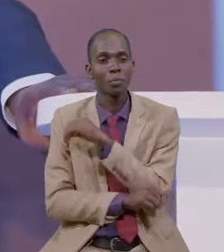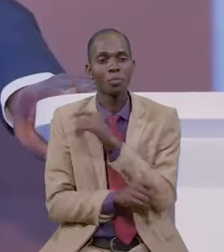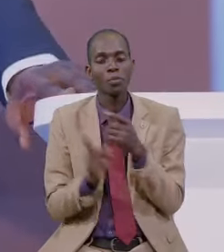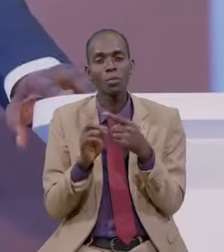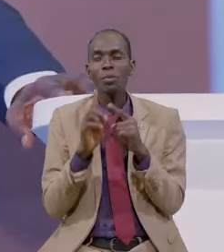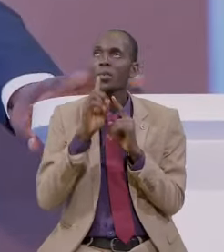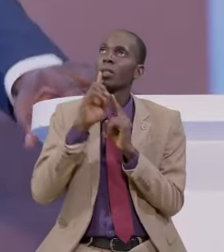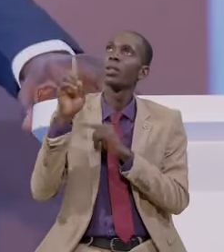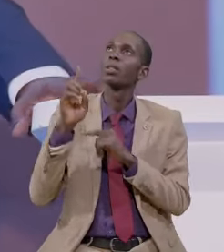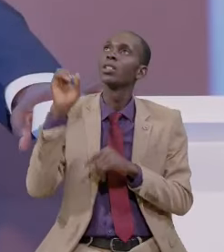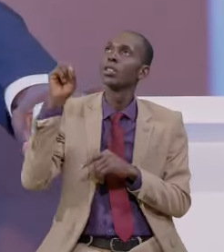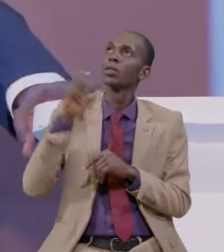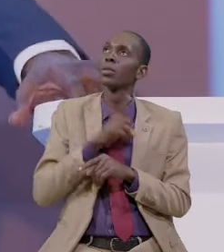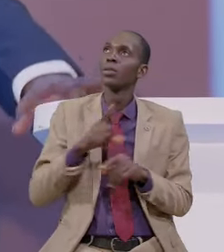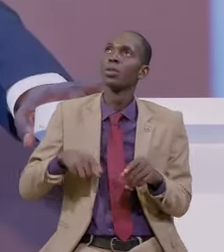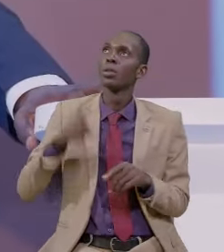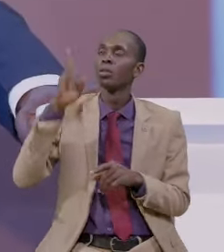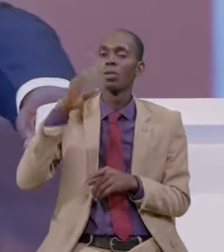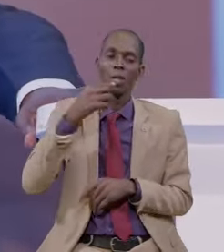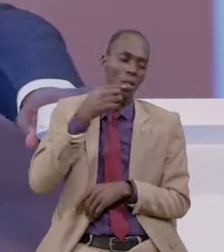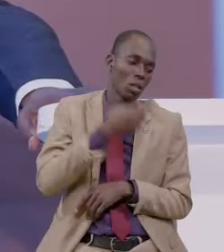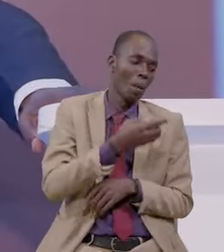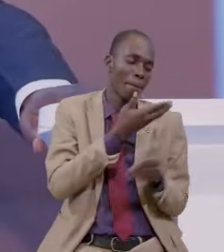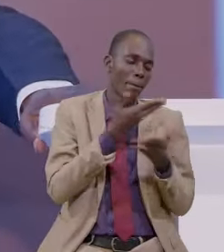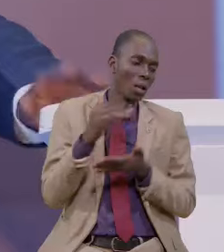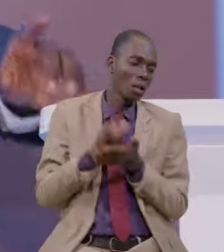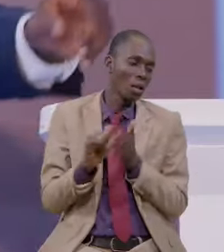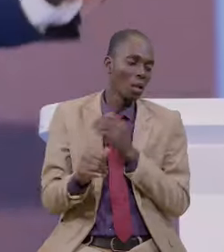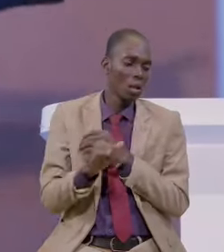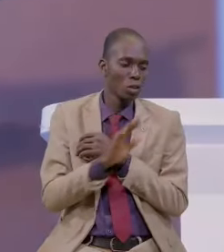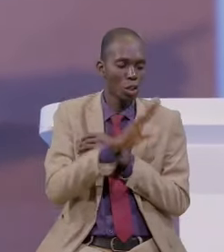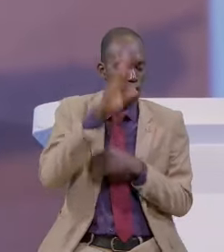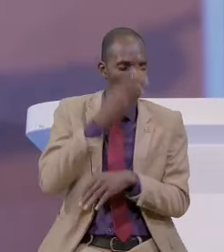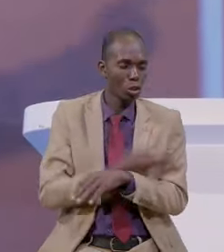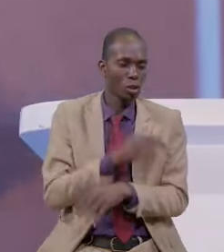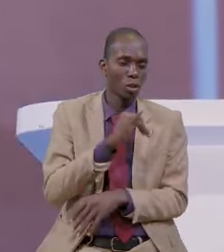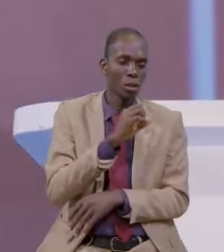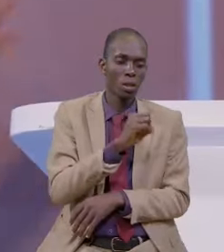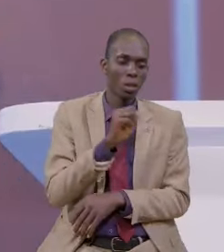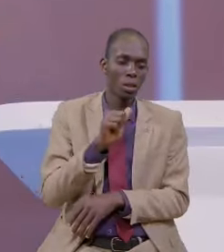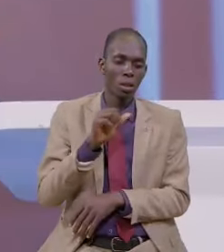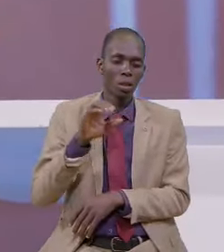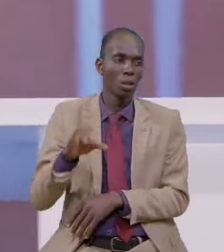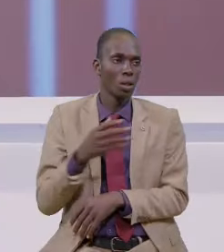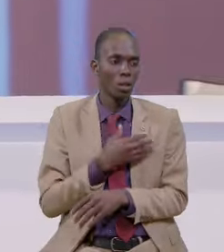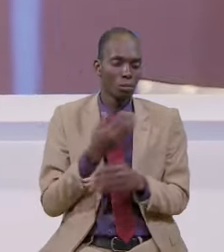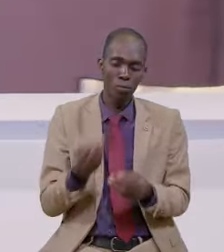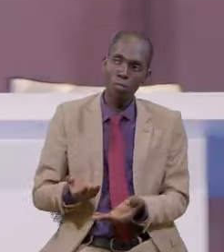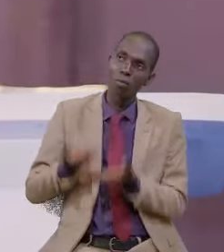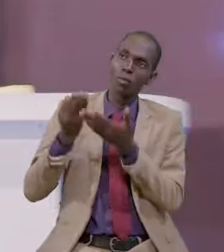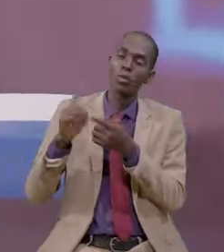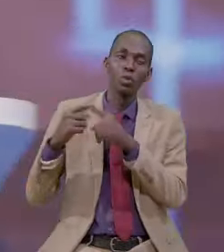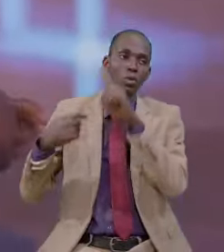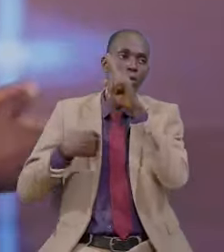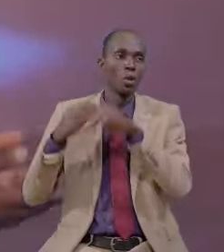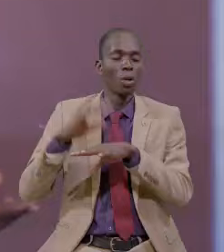God said, bring that Isaac, bring that commodity, bring that thing, and offer him for me on the mount, I will show you.